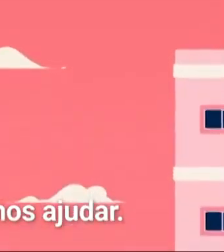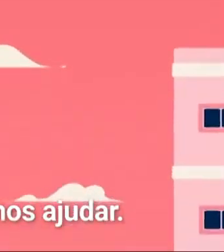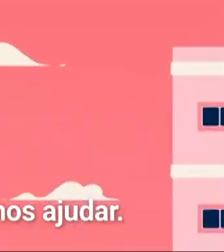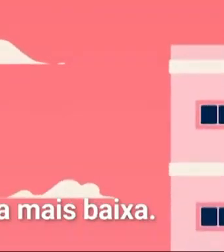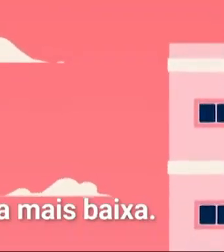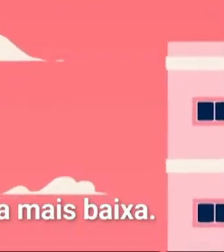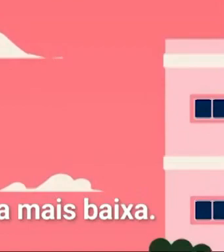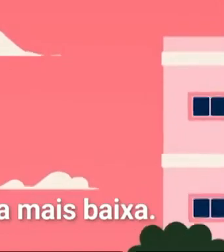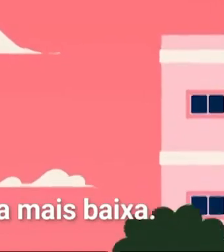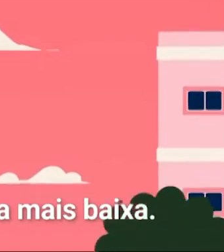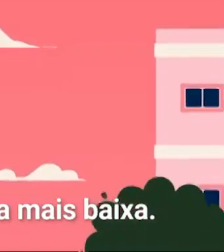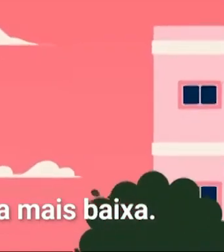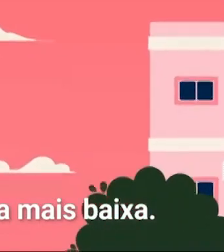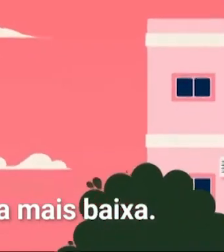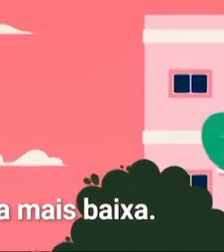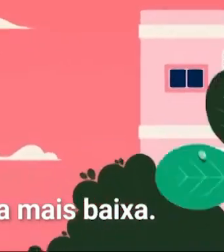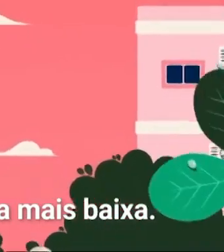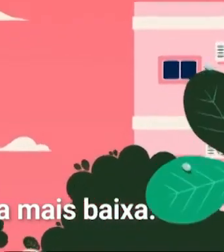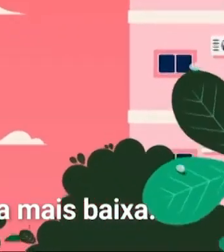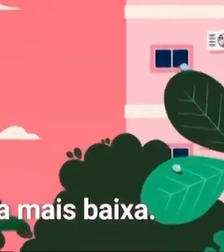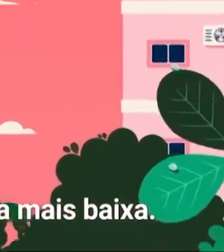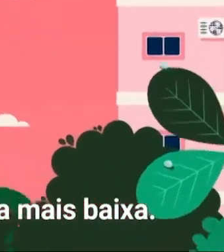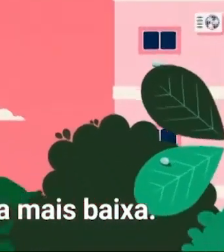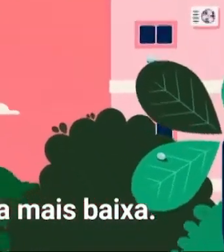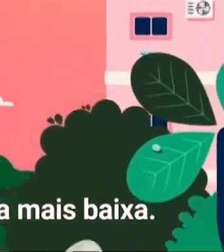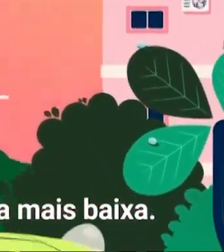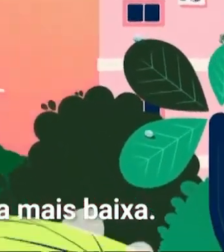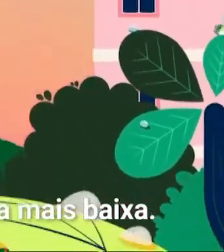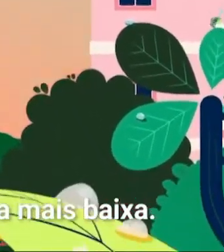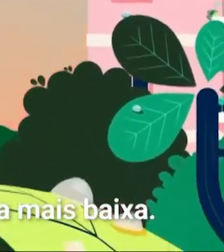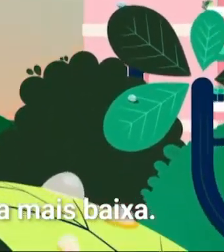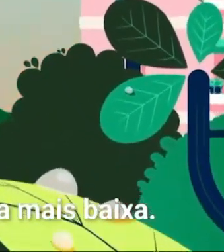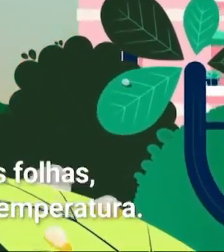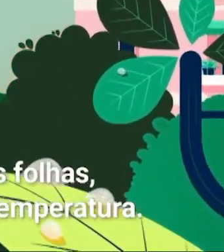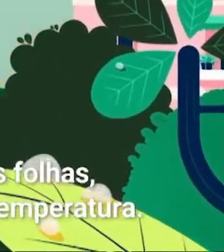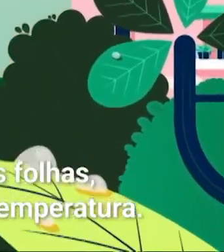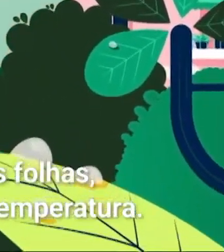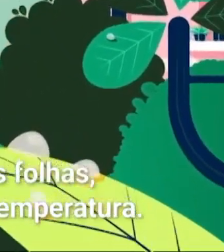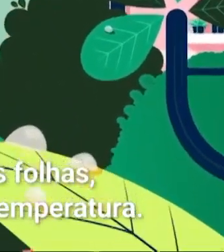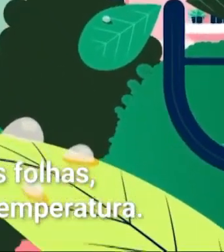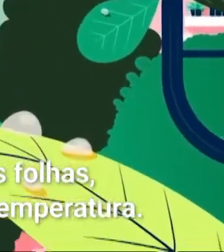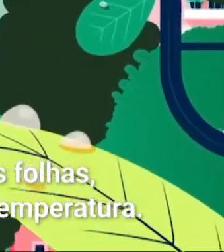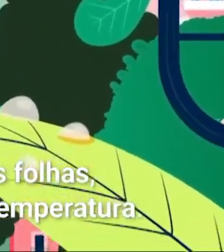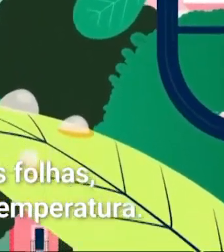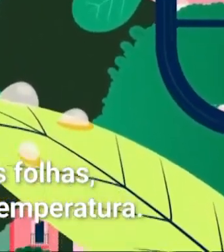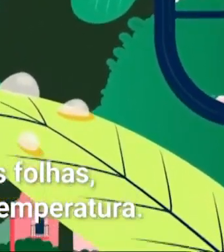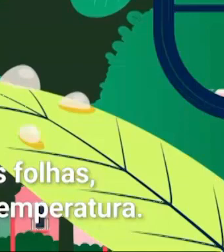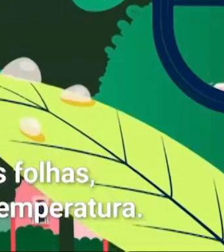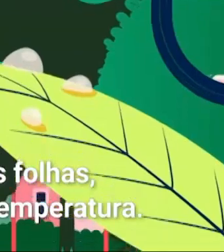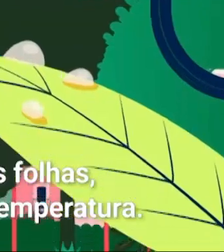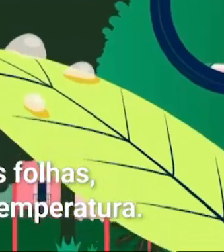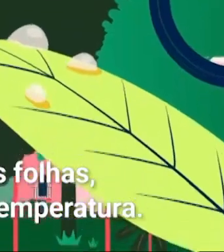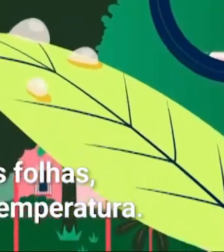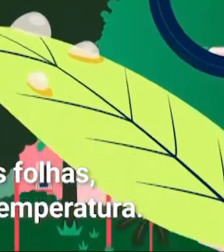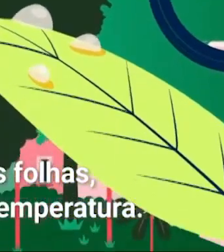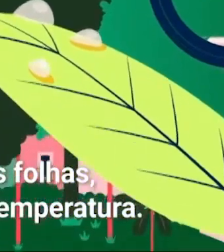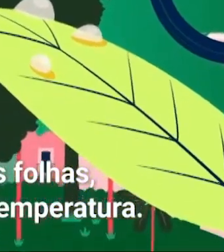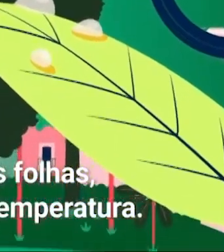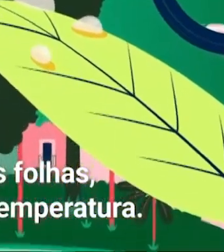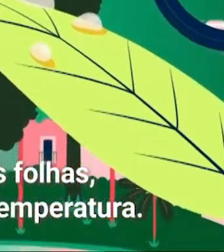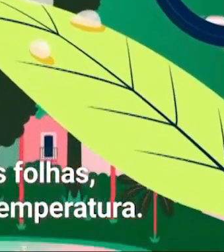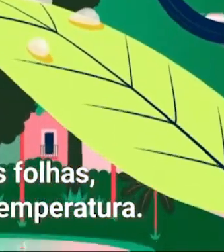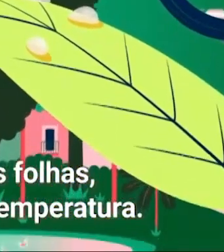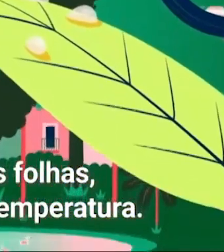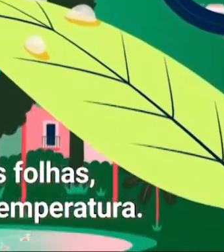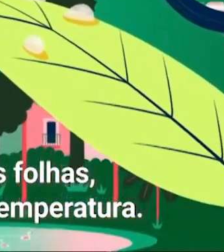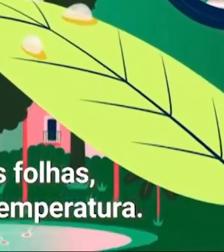nature has an answer. Bringing nature into cities can help keep the temperature down. Trees release water through their leaves, just like we cool down